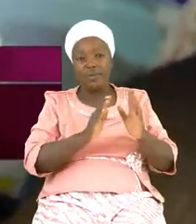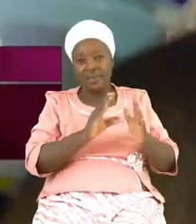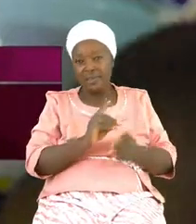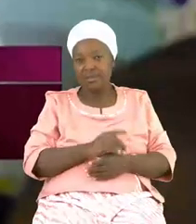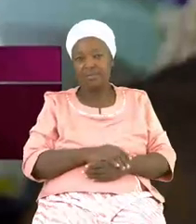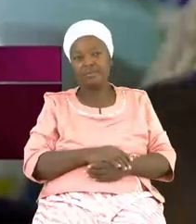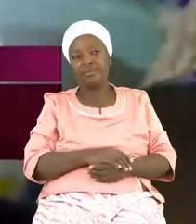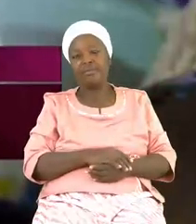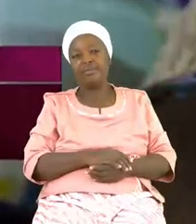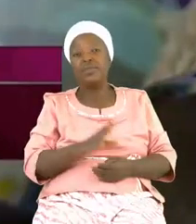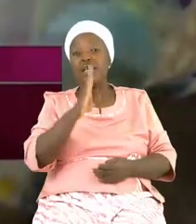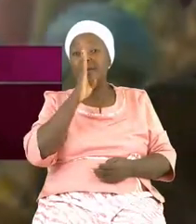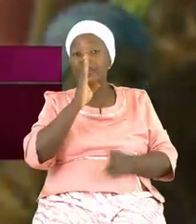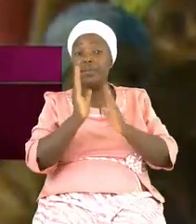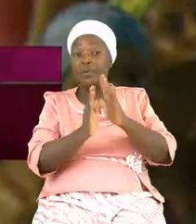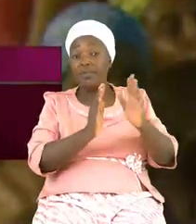Get ready.